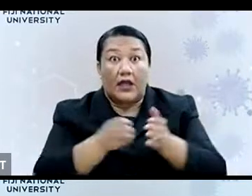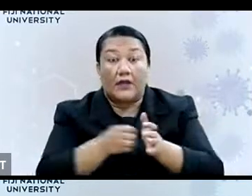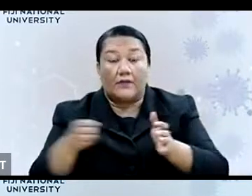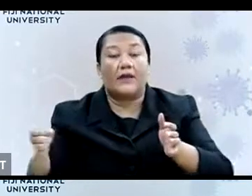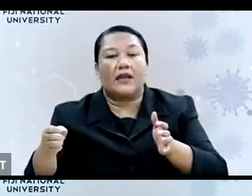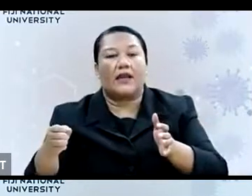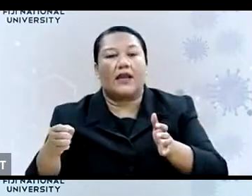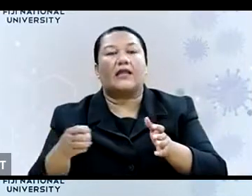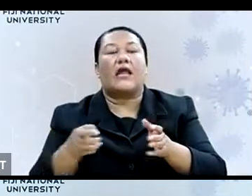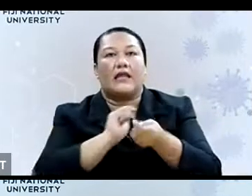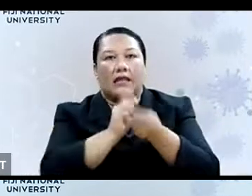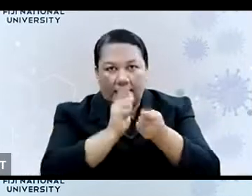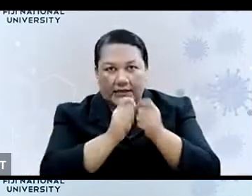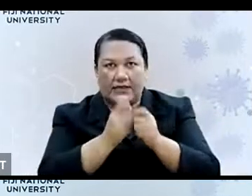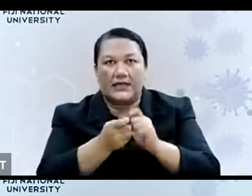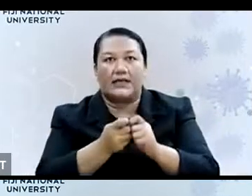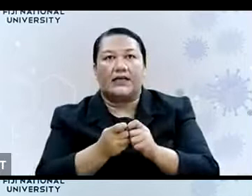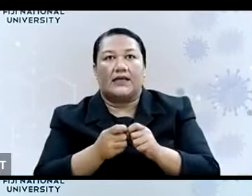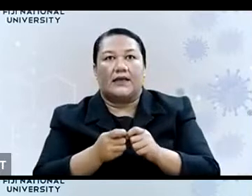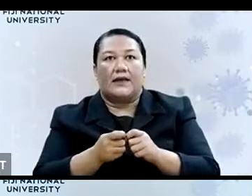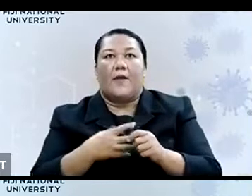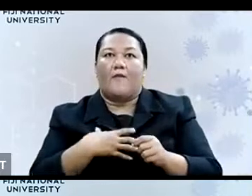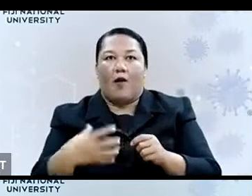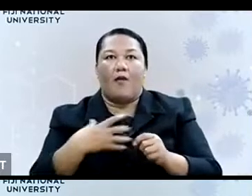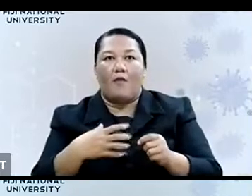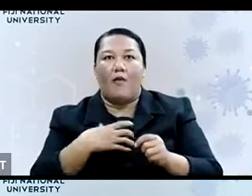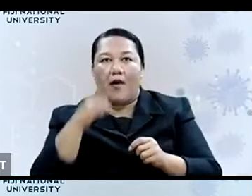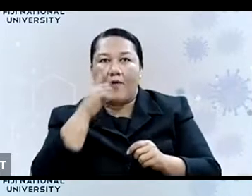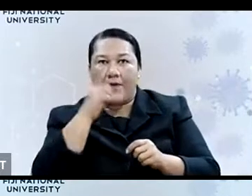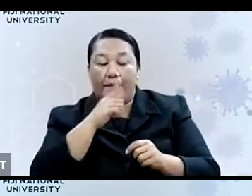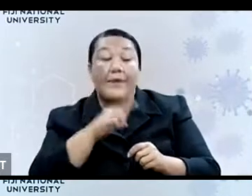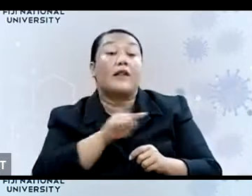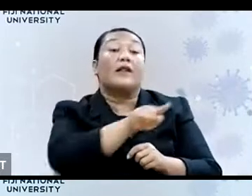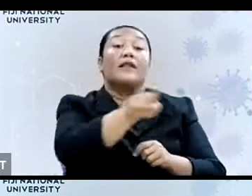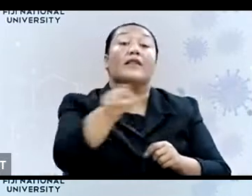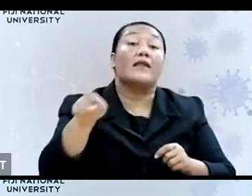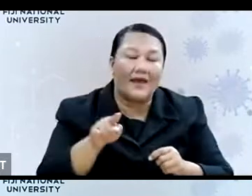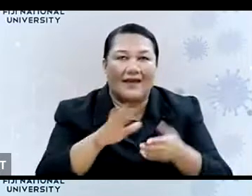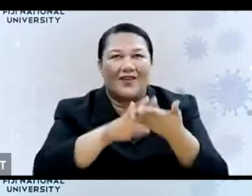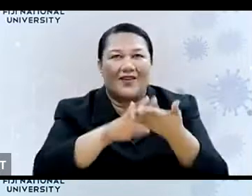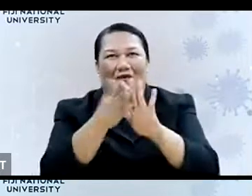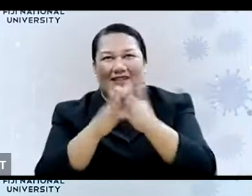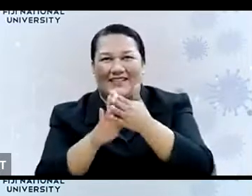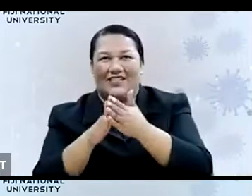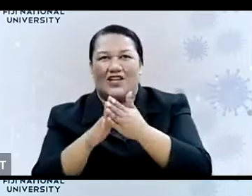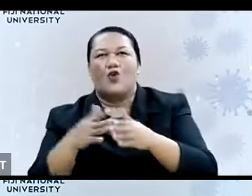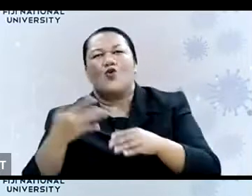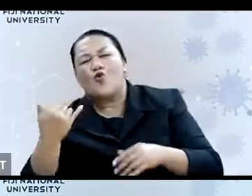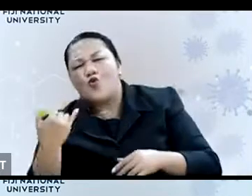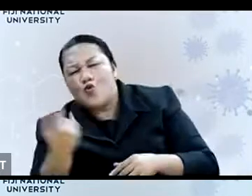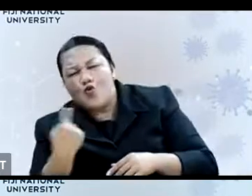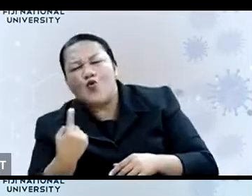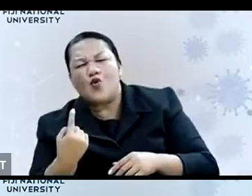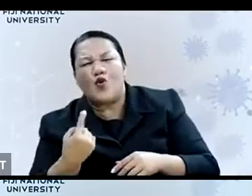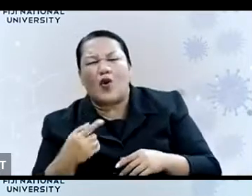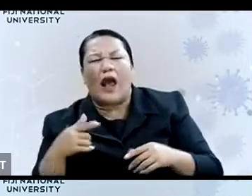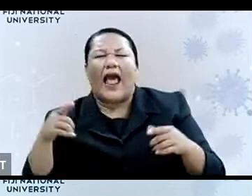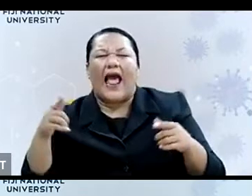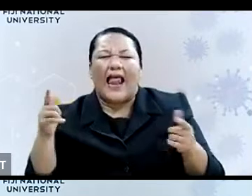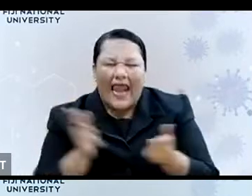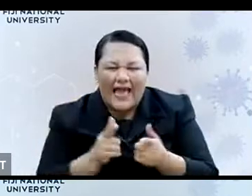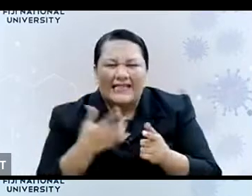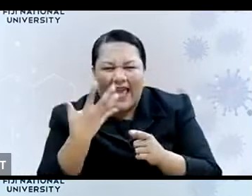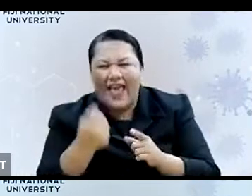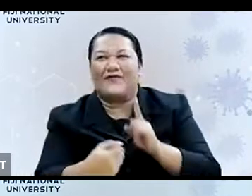it started to come down because they were testing more and more people in the community who were less likely to have the disease, but also milder cases.